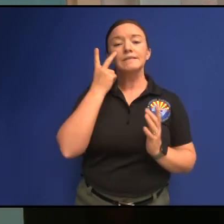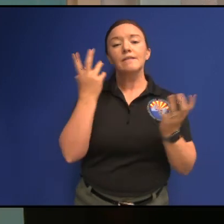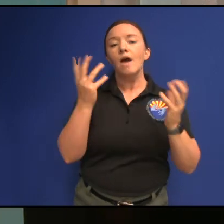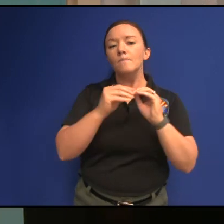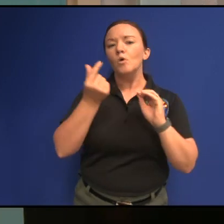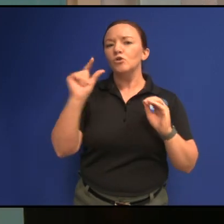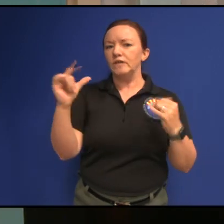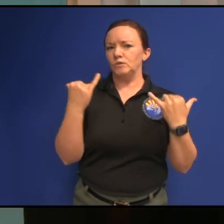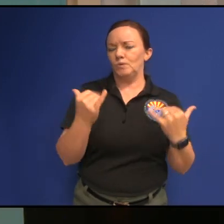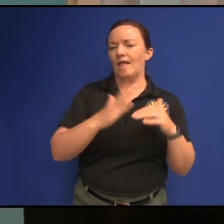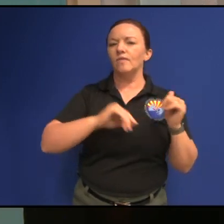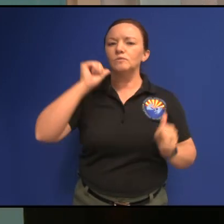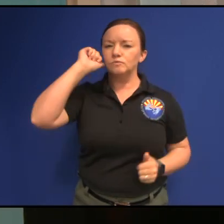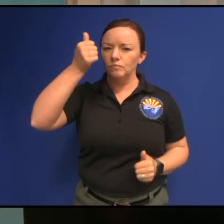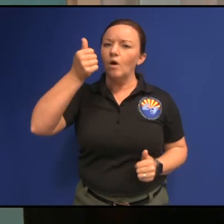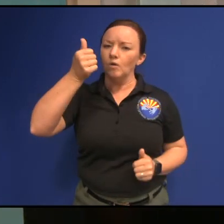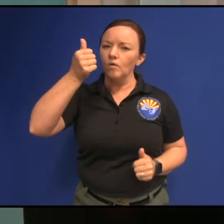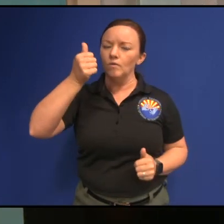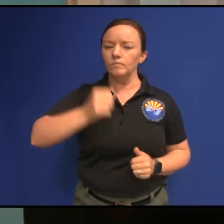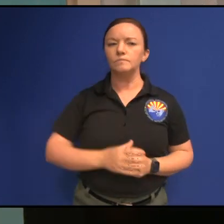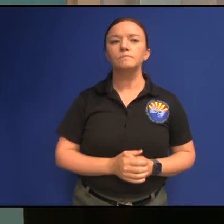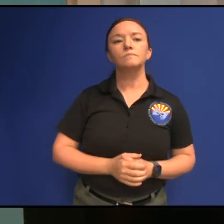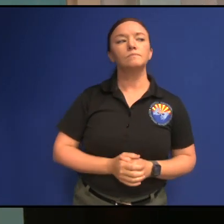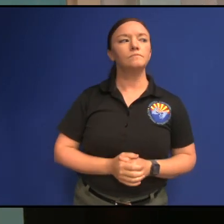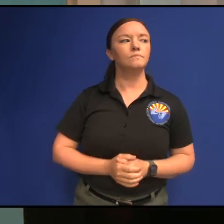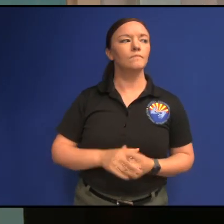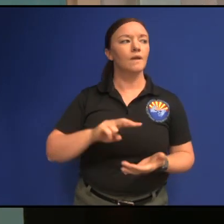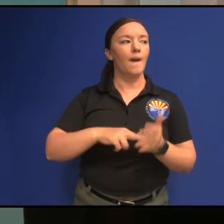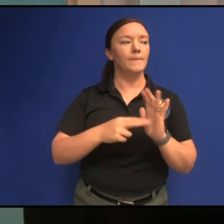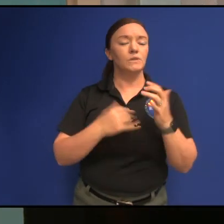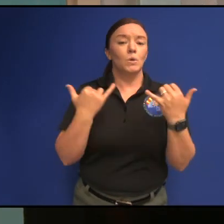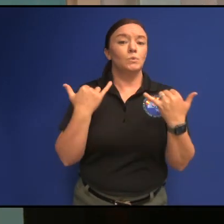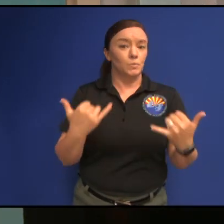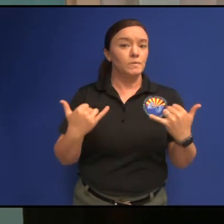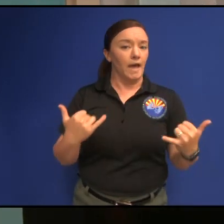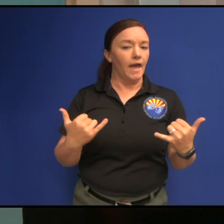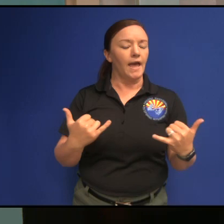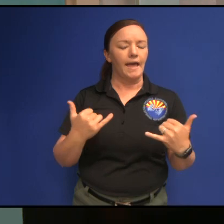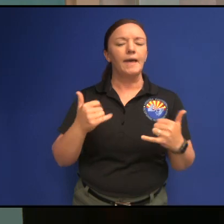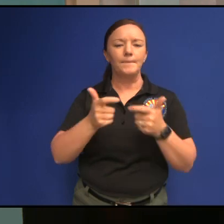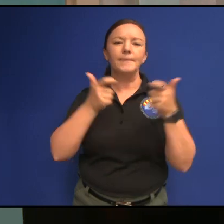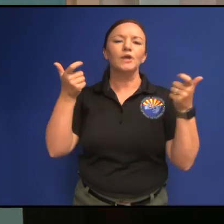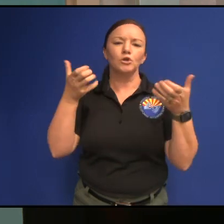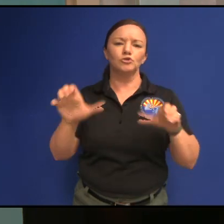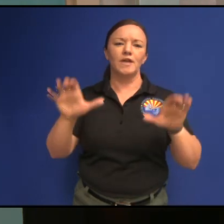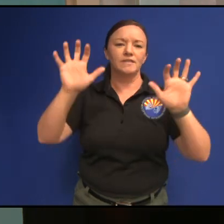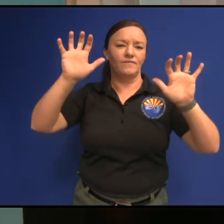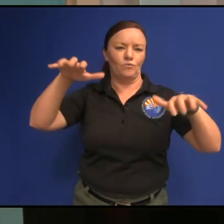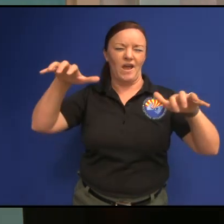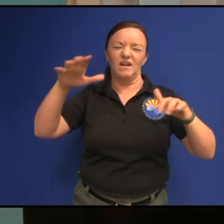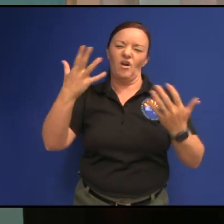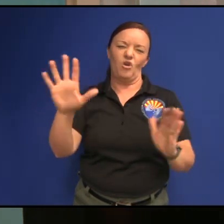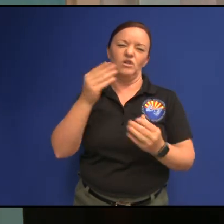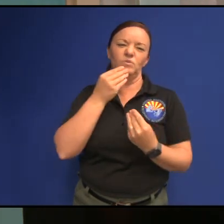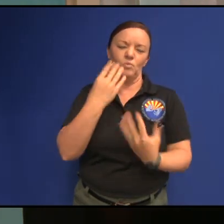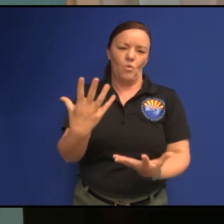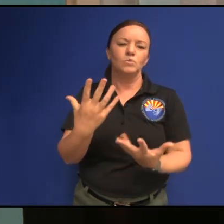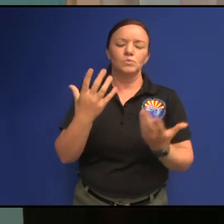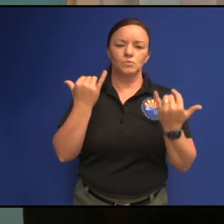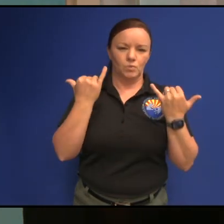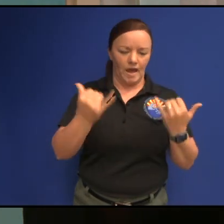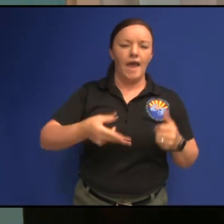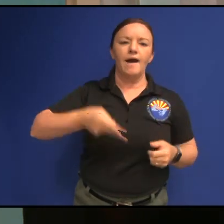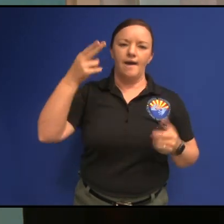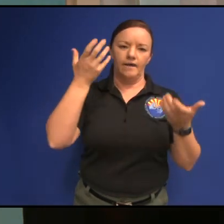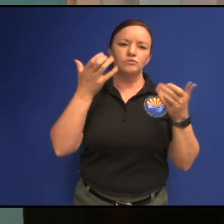today versus tomorrow. That means that's telling us that today is our best chance. And I've already told you, today is the higher chances for showers and thunderstorms. So